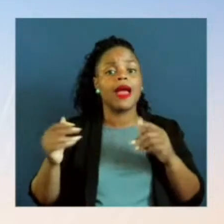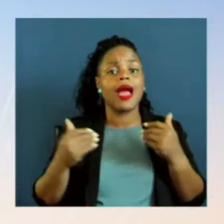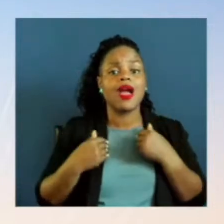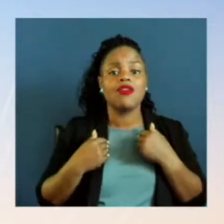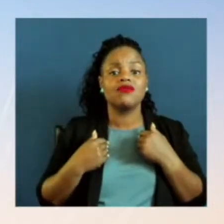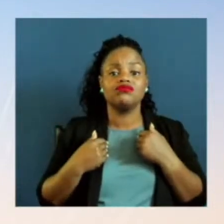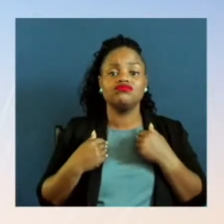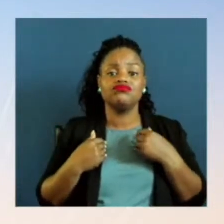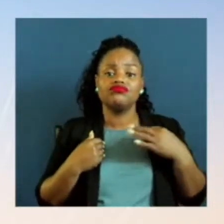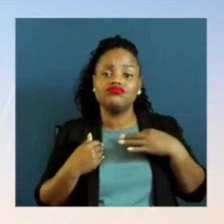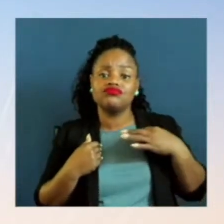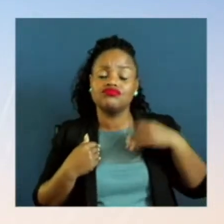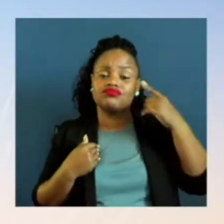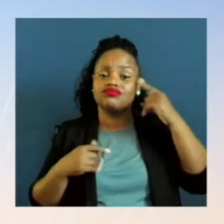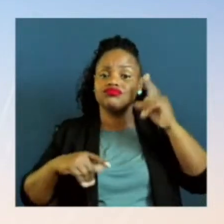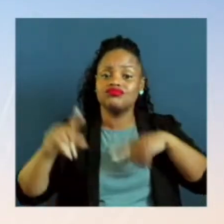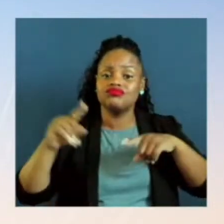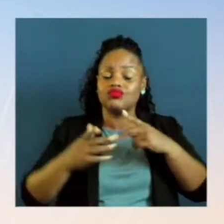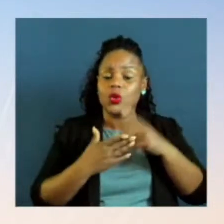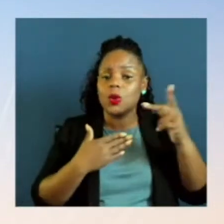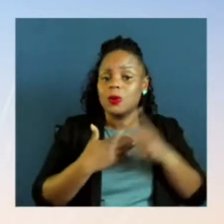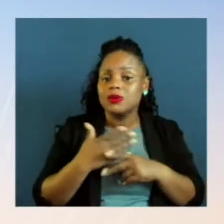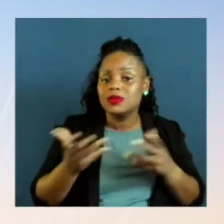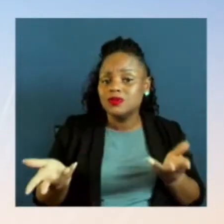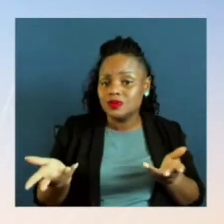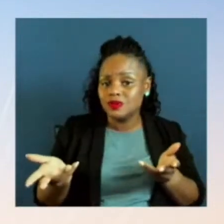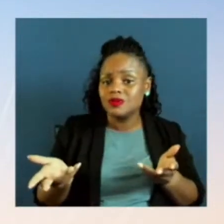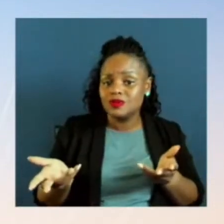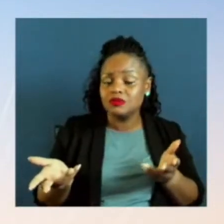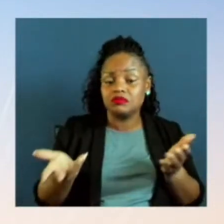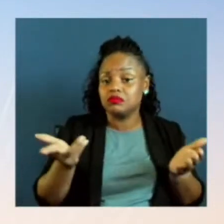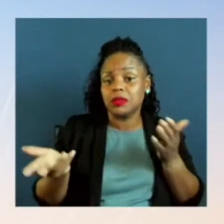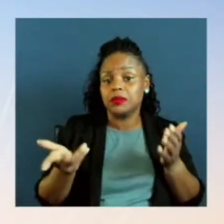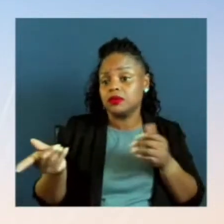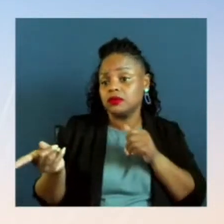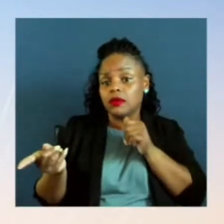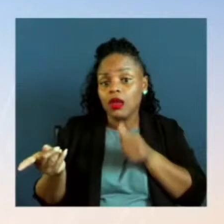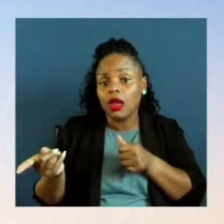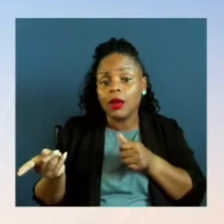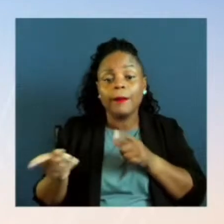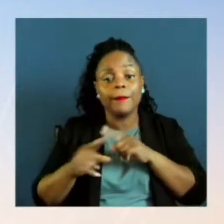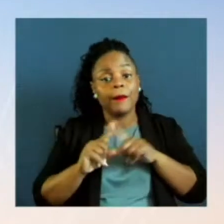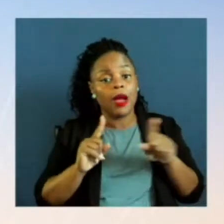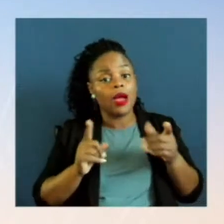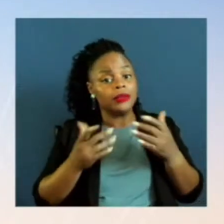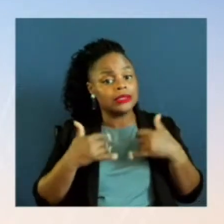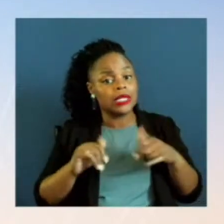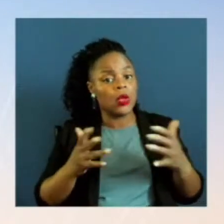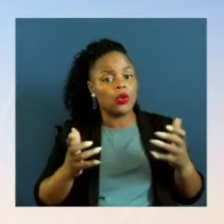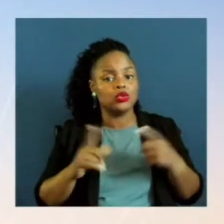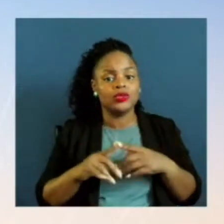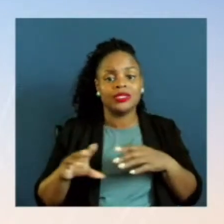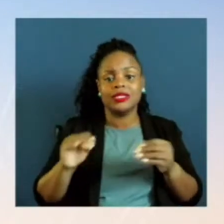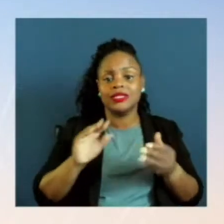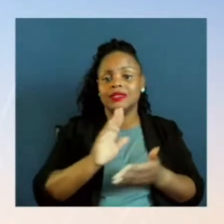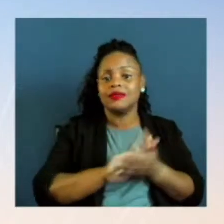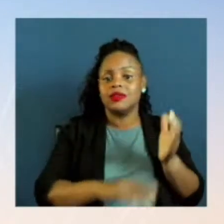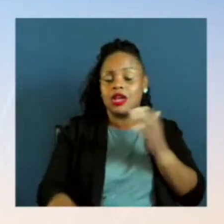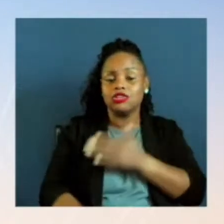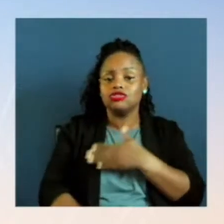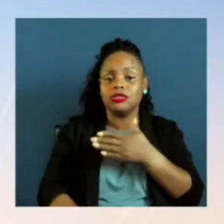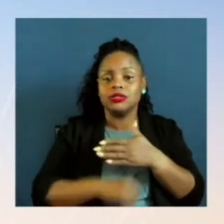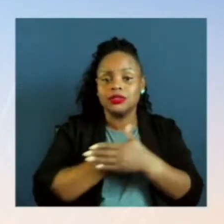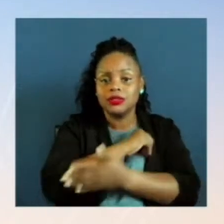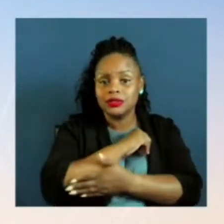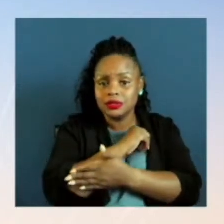P2 programs. Some of them may not, but they still may want to depart the country. Now, as I noted yesterday, and I've noted several times, everybody who